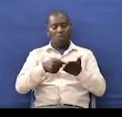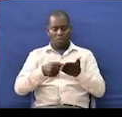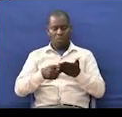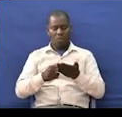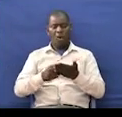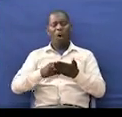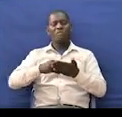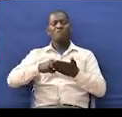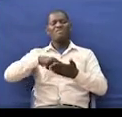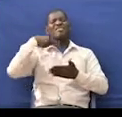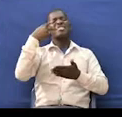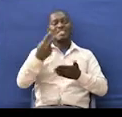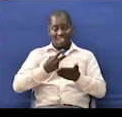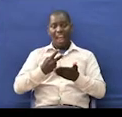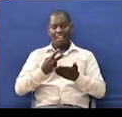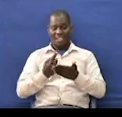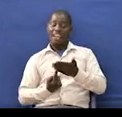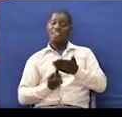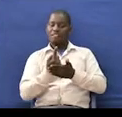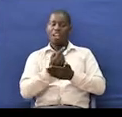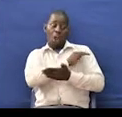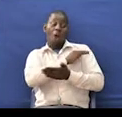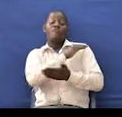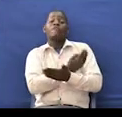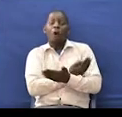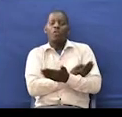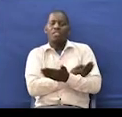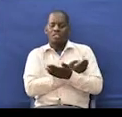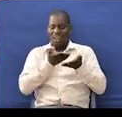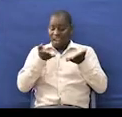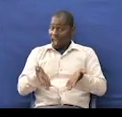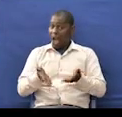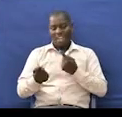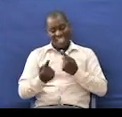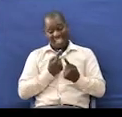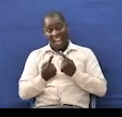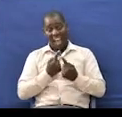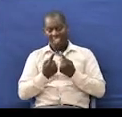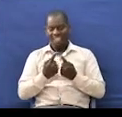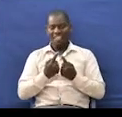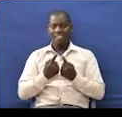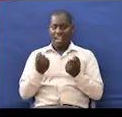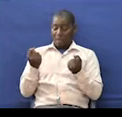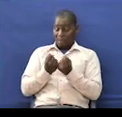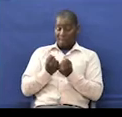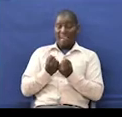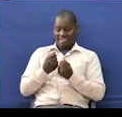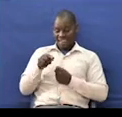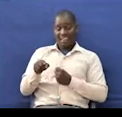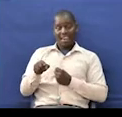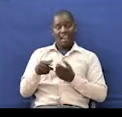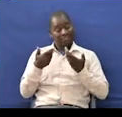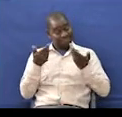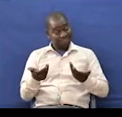turning effect of force. Now, the discussion you have made here, whether